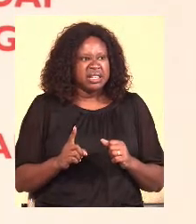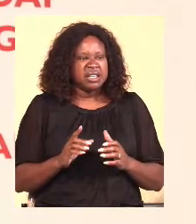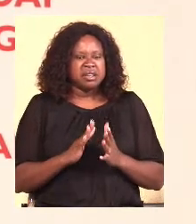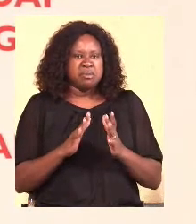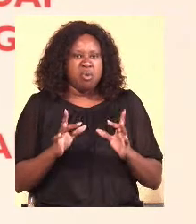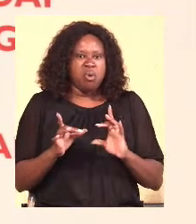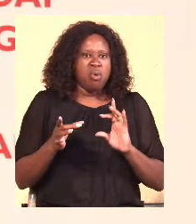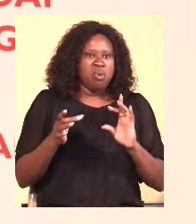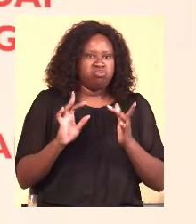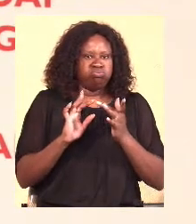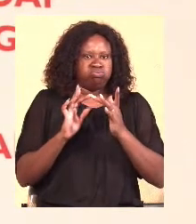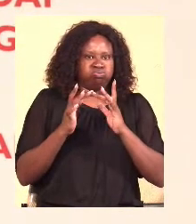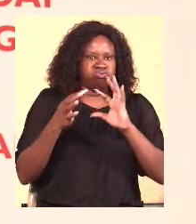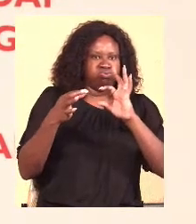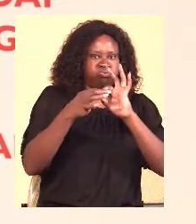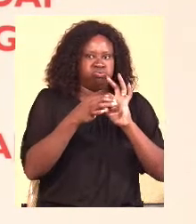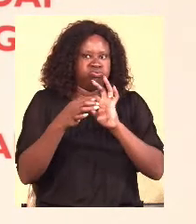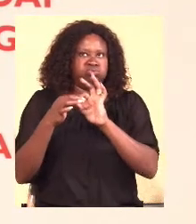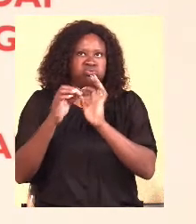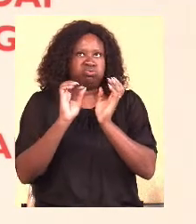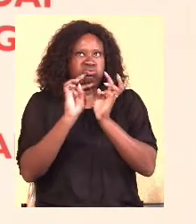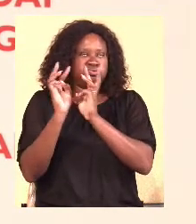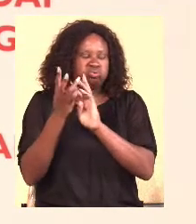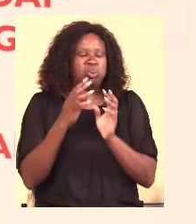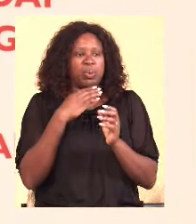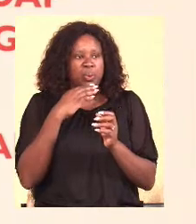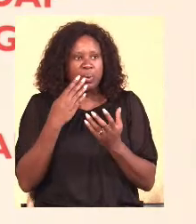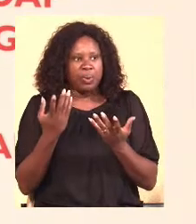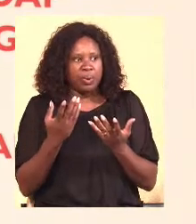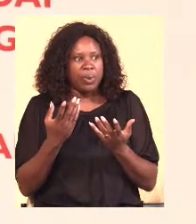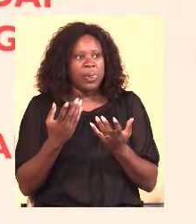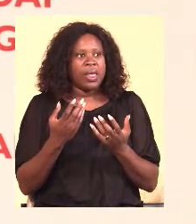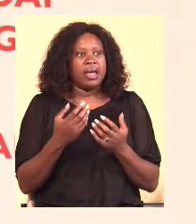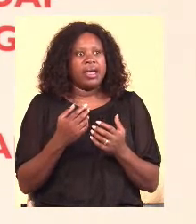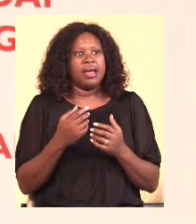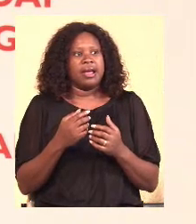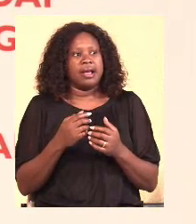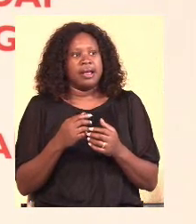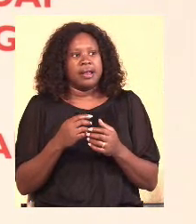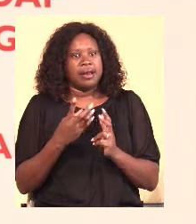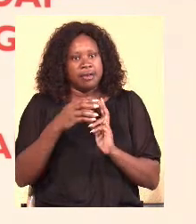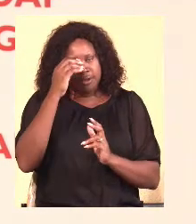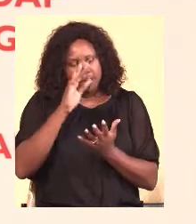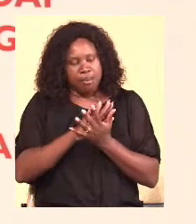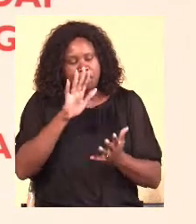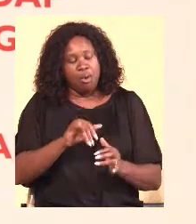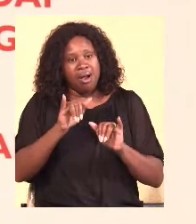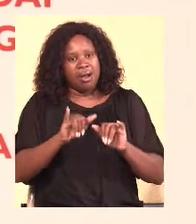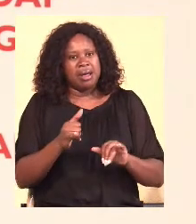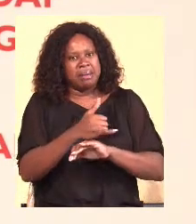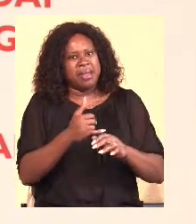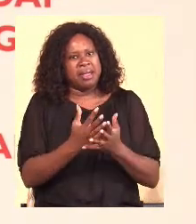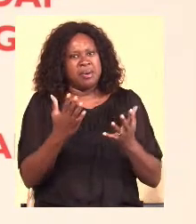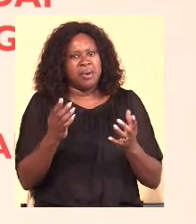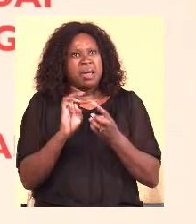network coverage, the devices, are faced with students that mainly live in areas where there is no